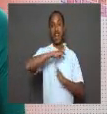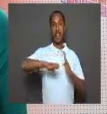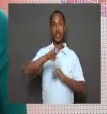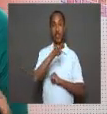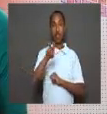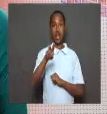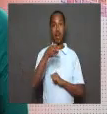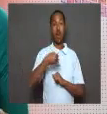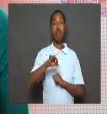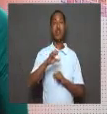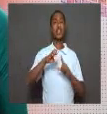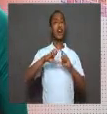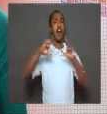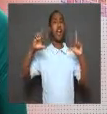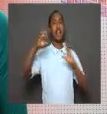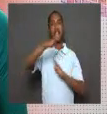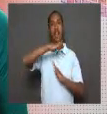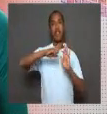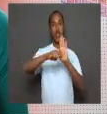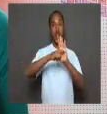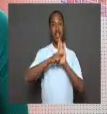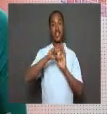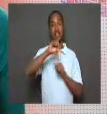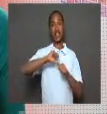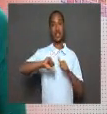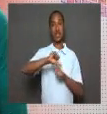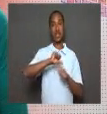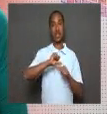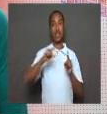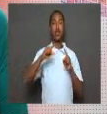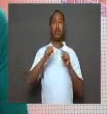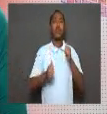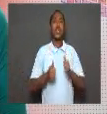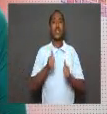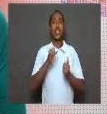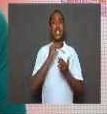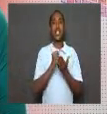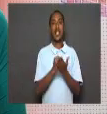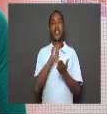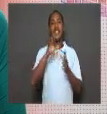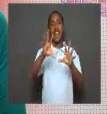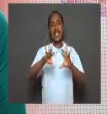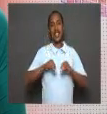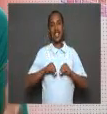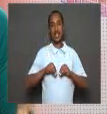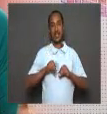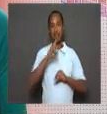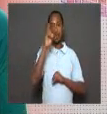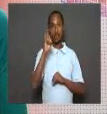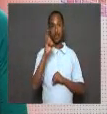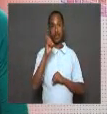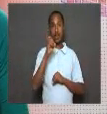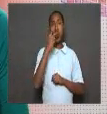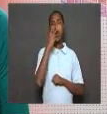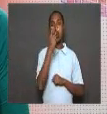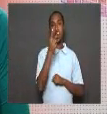pair of the highly electronegative atom to which it is attracted. Let